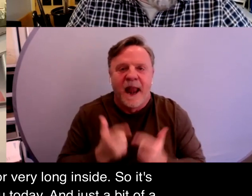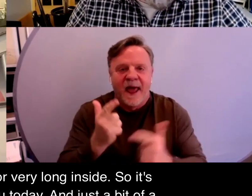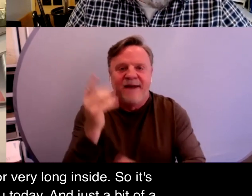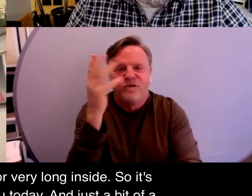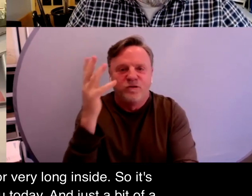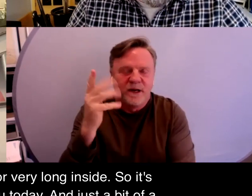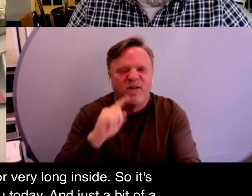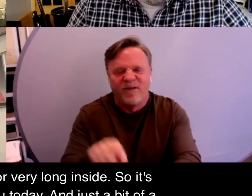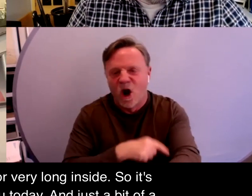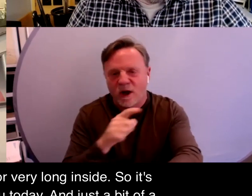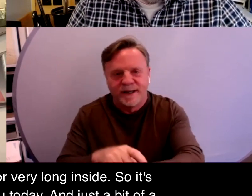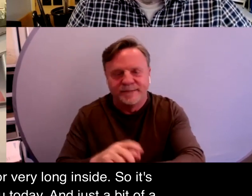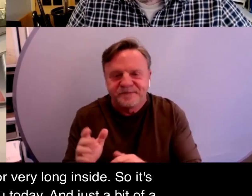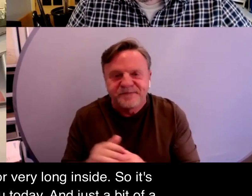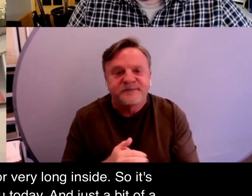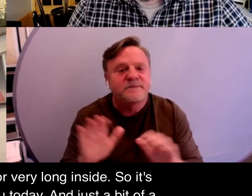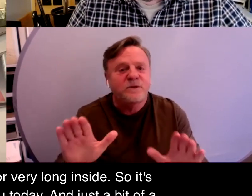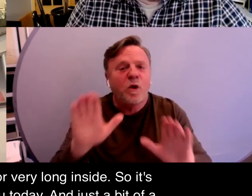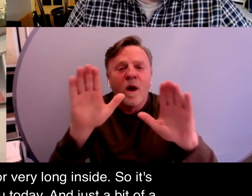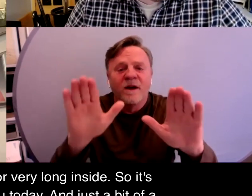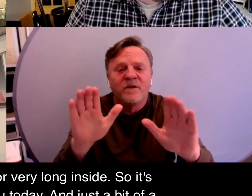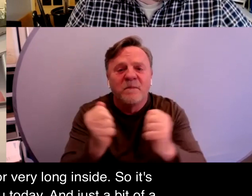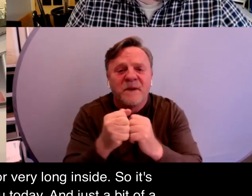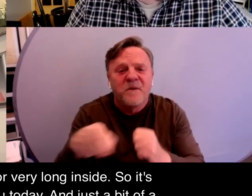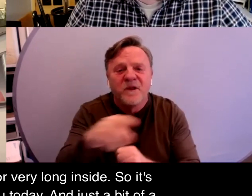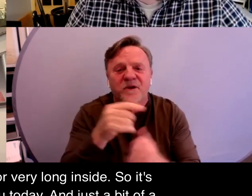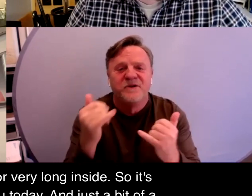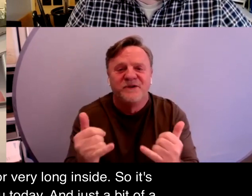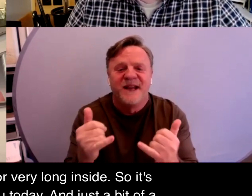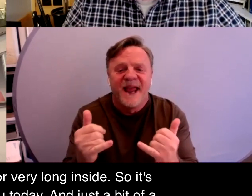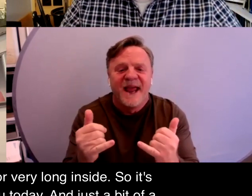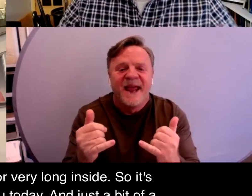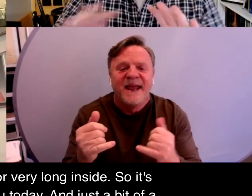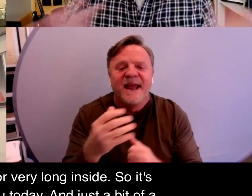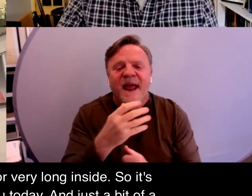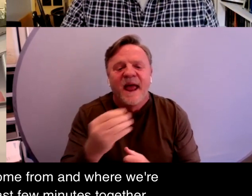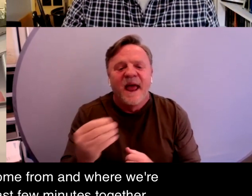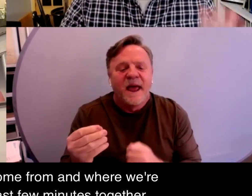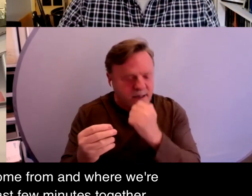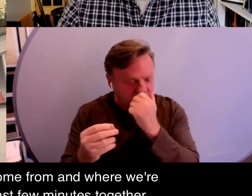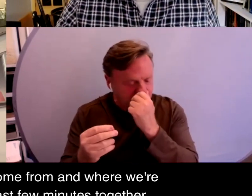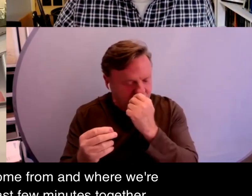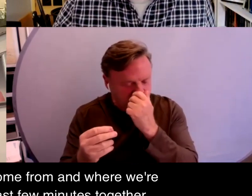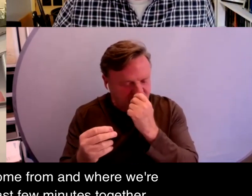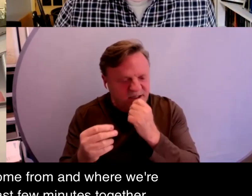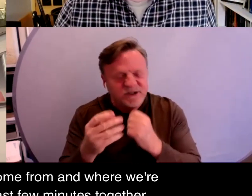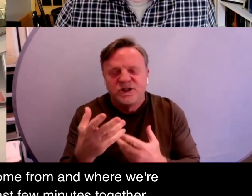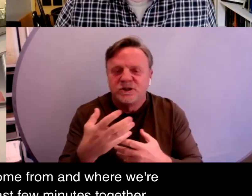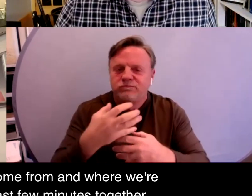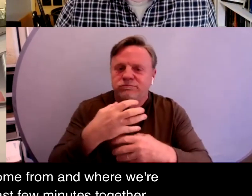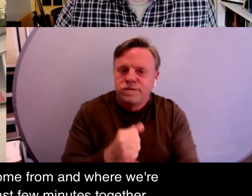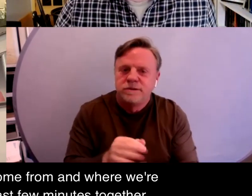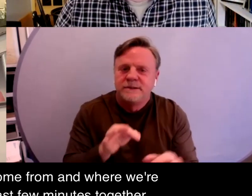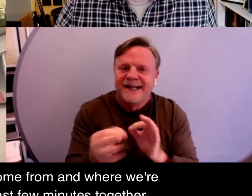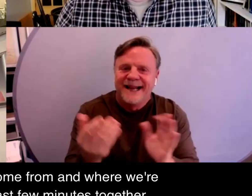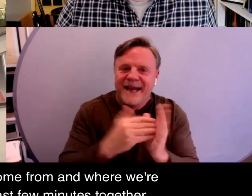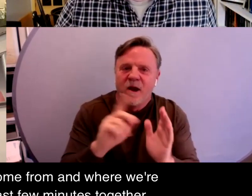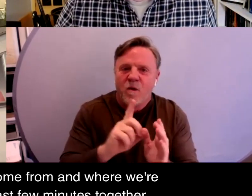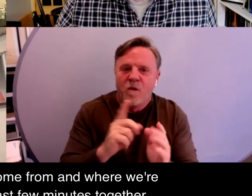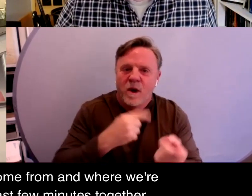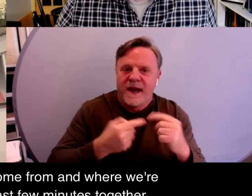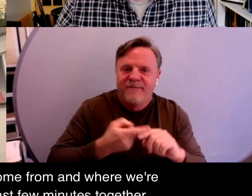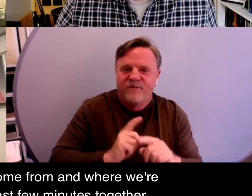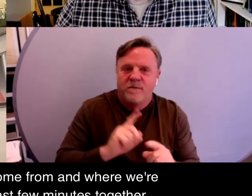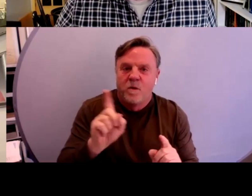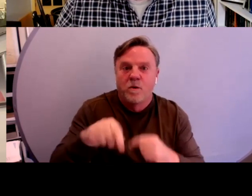So it's wonderful to be with you today. And just a bit of a recap of where we've come from and where we're headed in this last